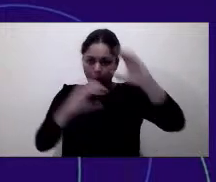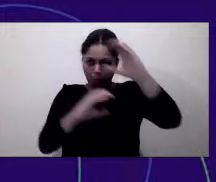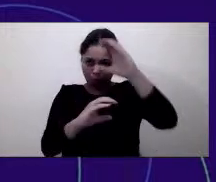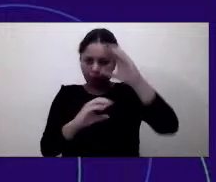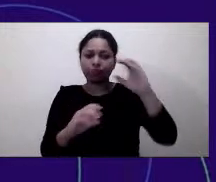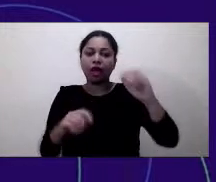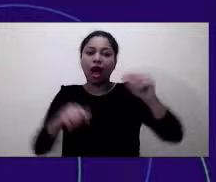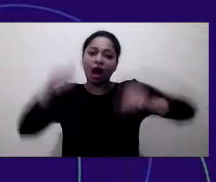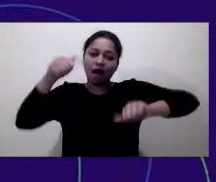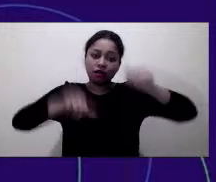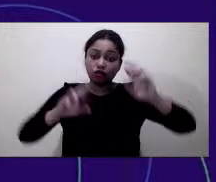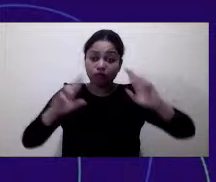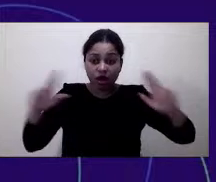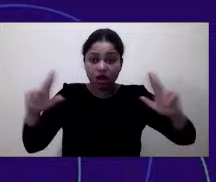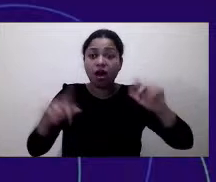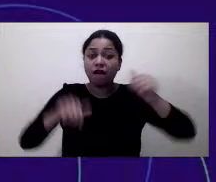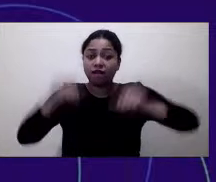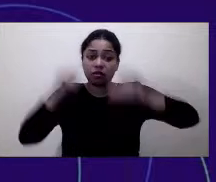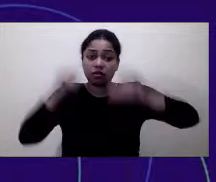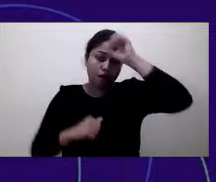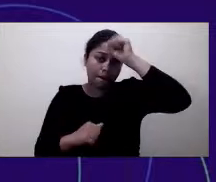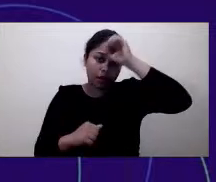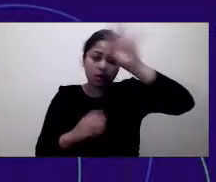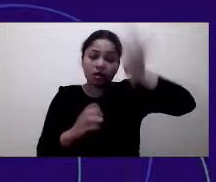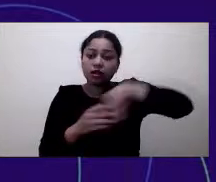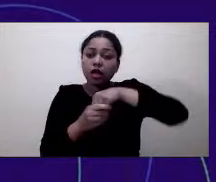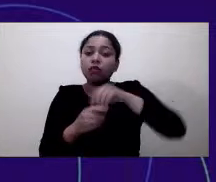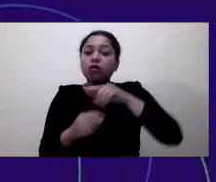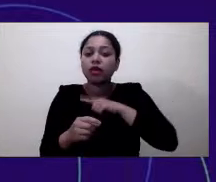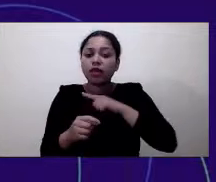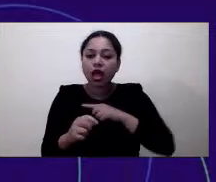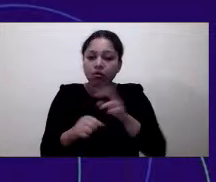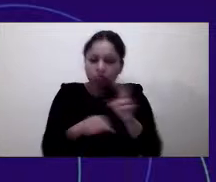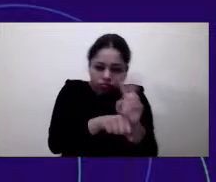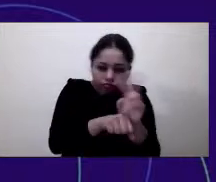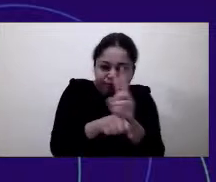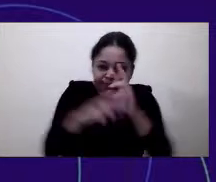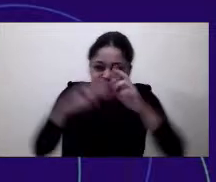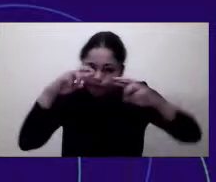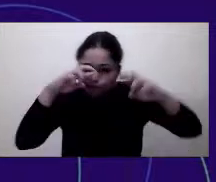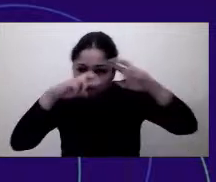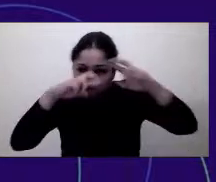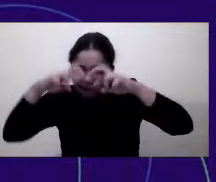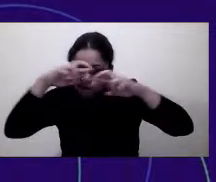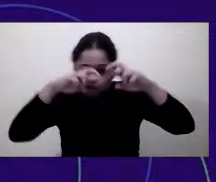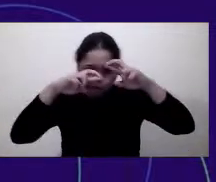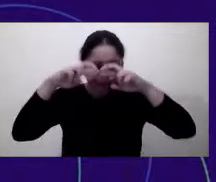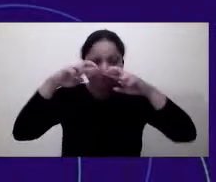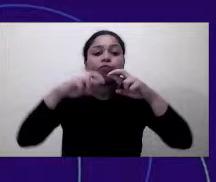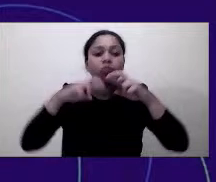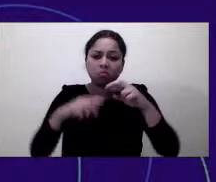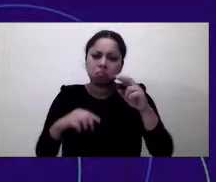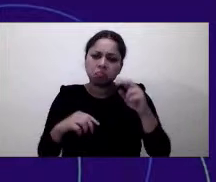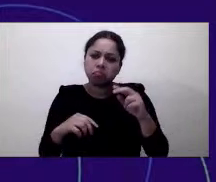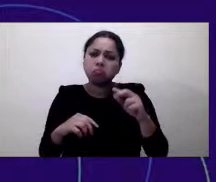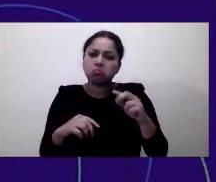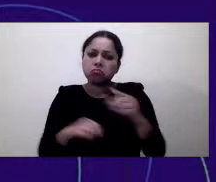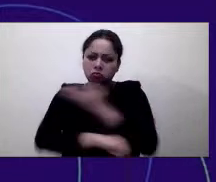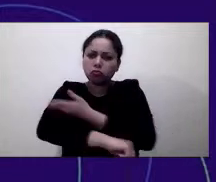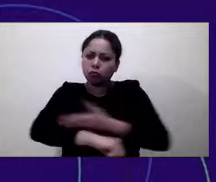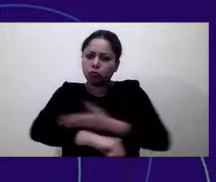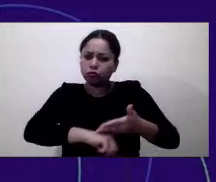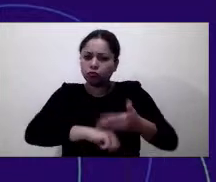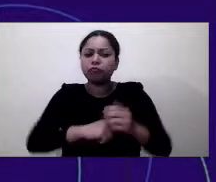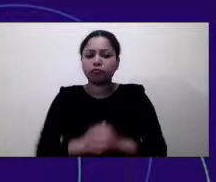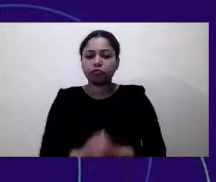learning, which has this monitoring component to it, very common in summative assessment. Assessment for learning, which